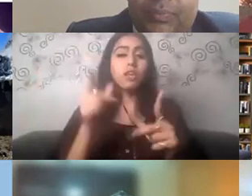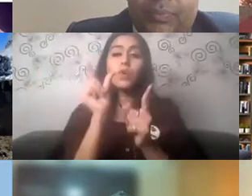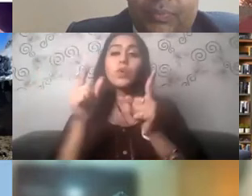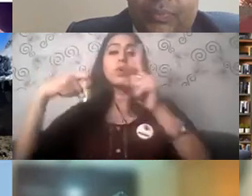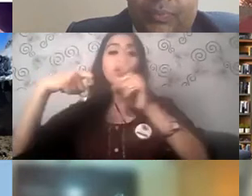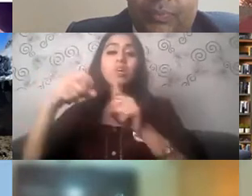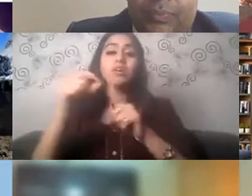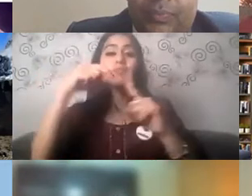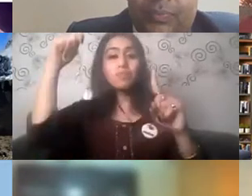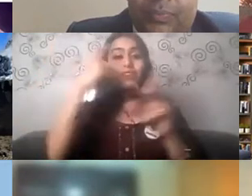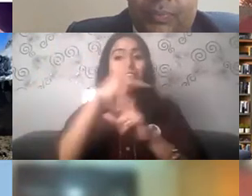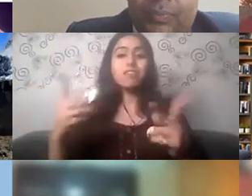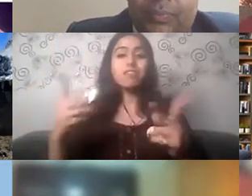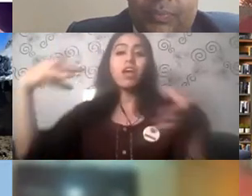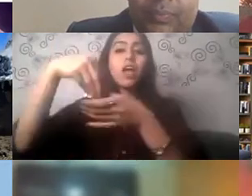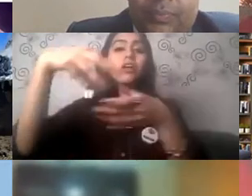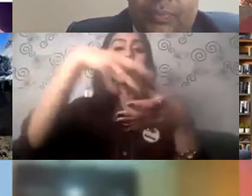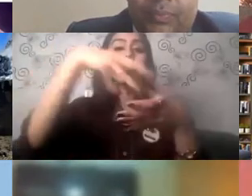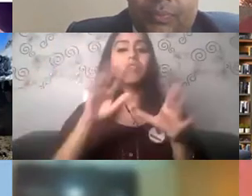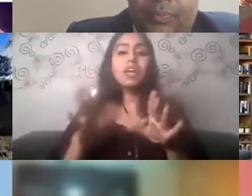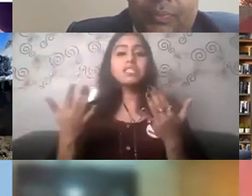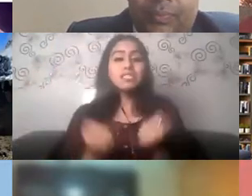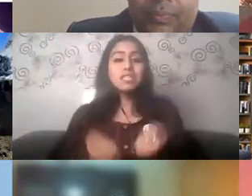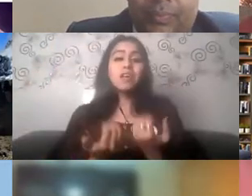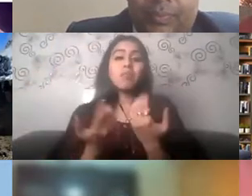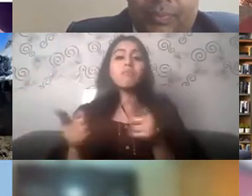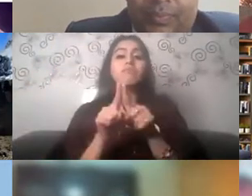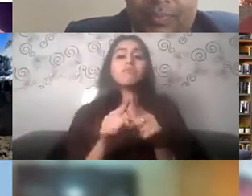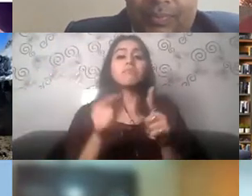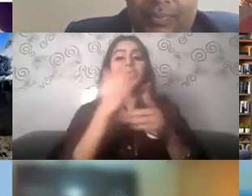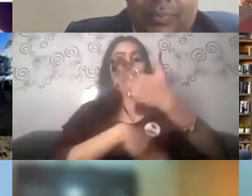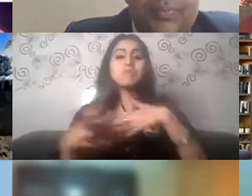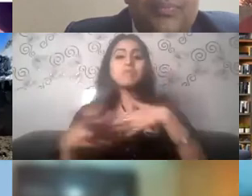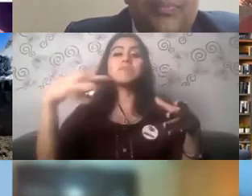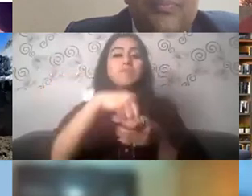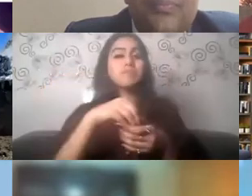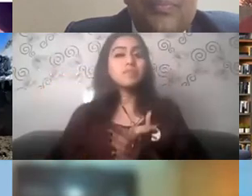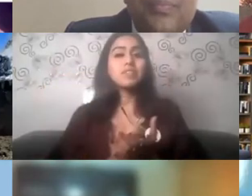and is delighted to be with Sarthak. So, Mr. Majumdar, over to you.